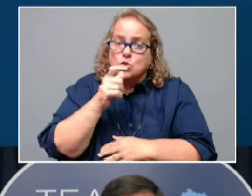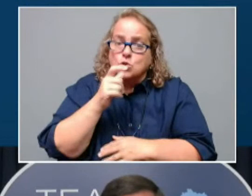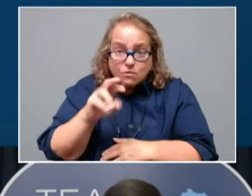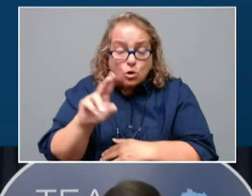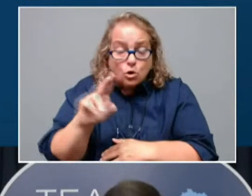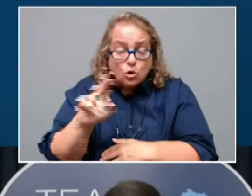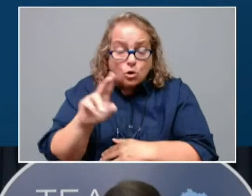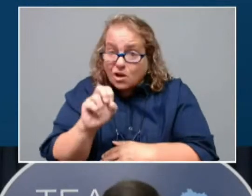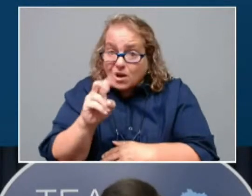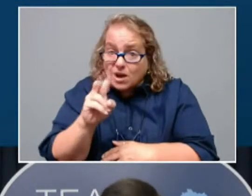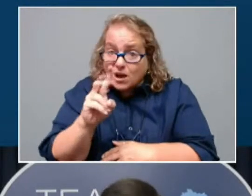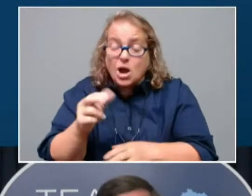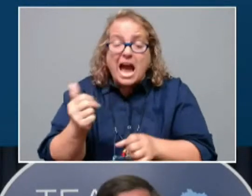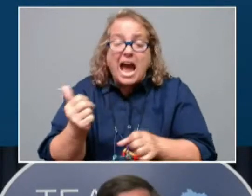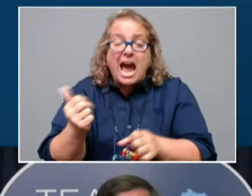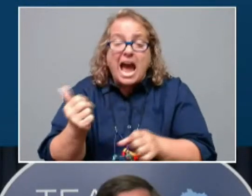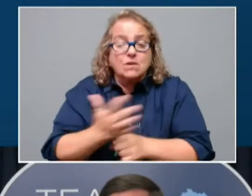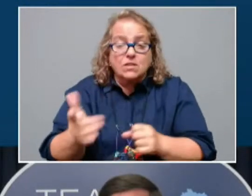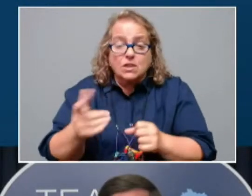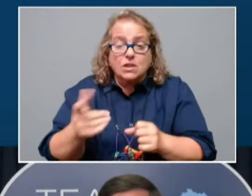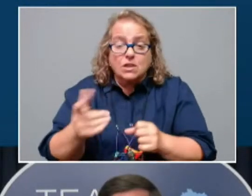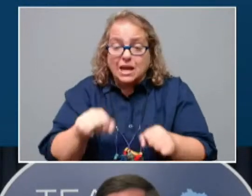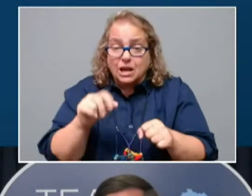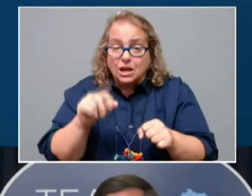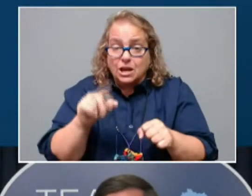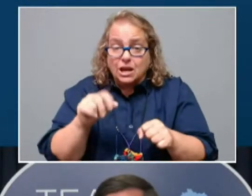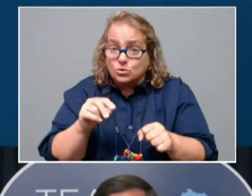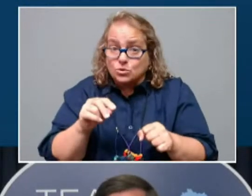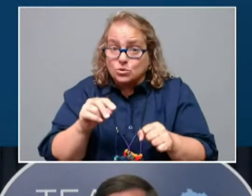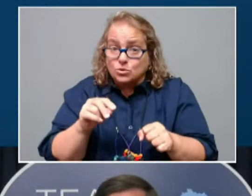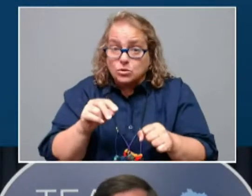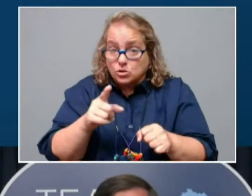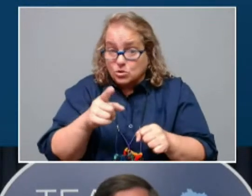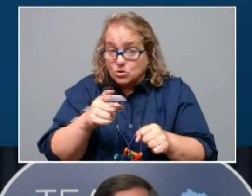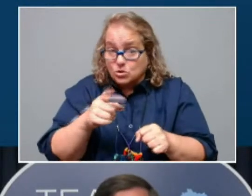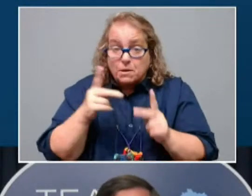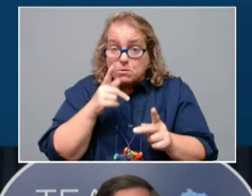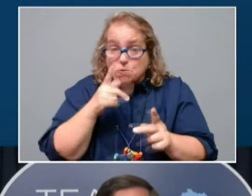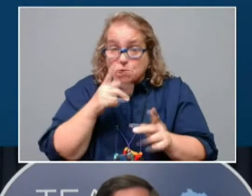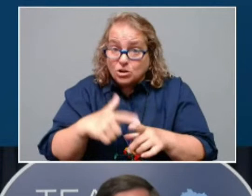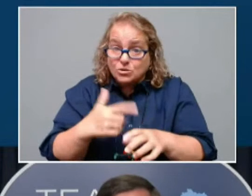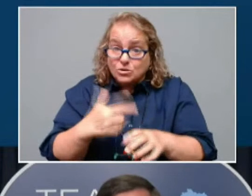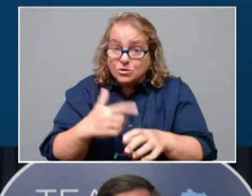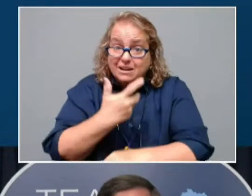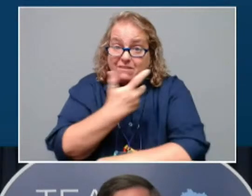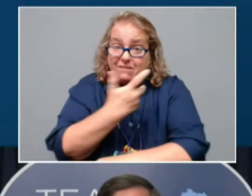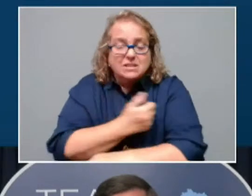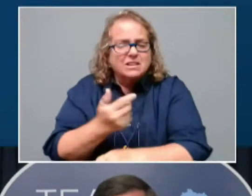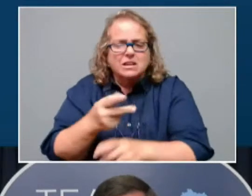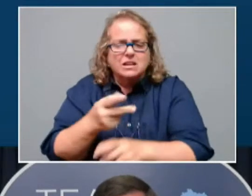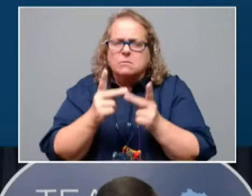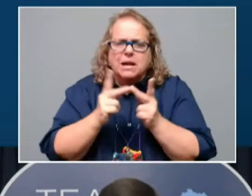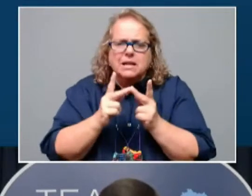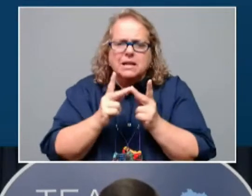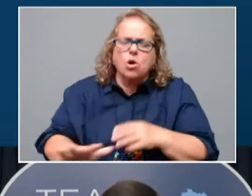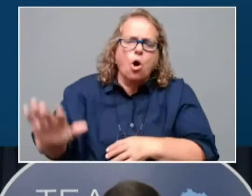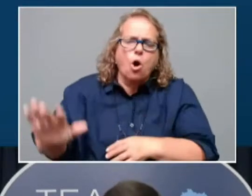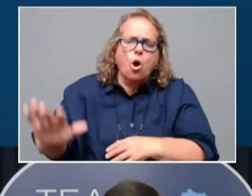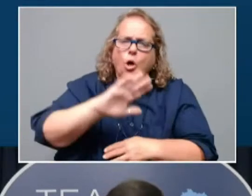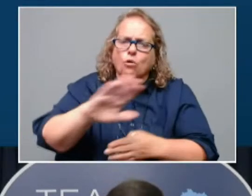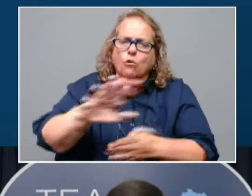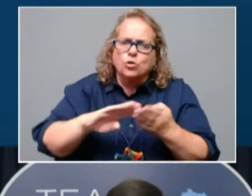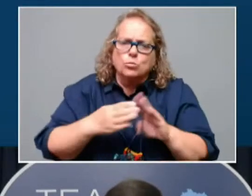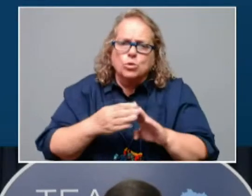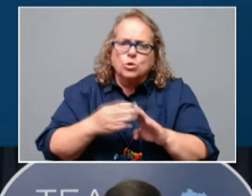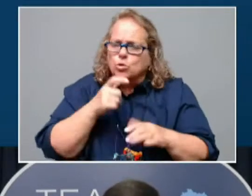wherever, everything that you can do. And listen, if you got people that want to get vaccinated, there are places all over your community that would be delighted